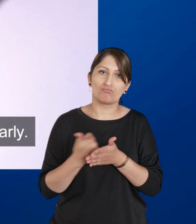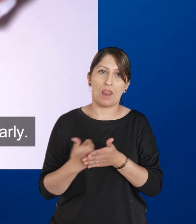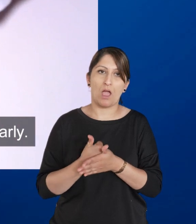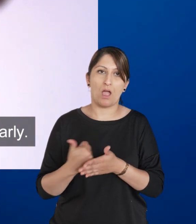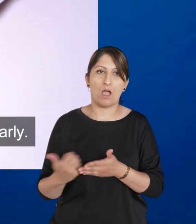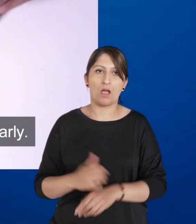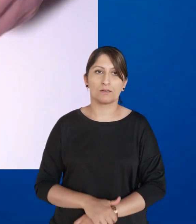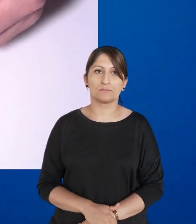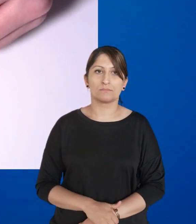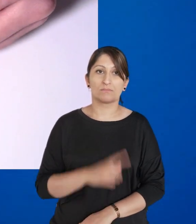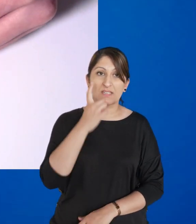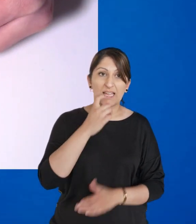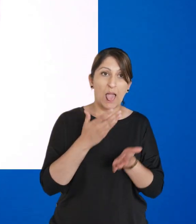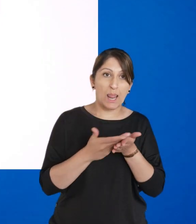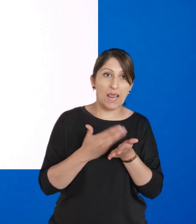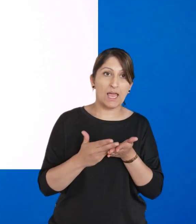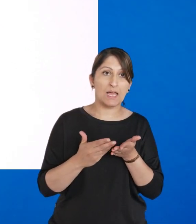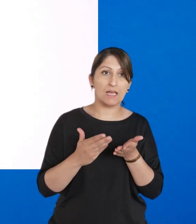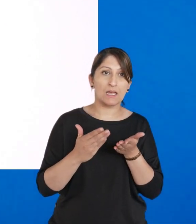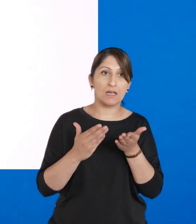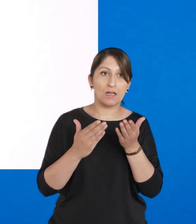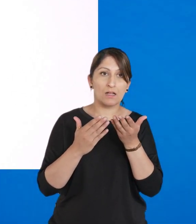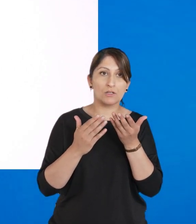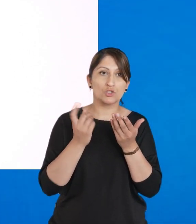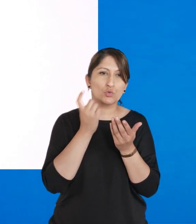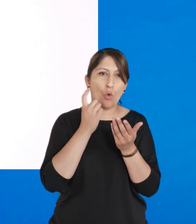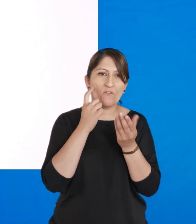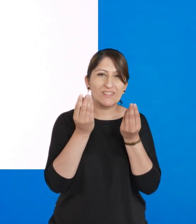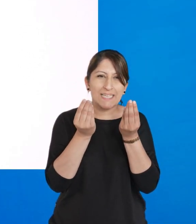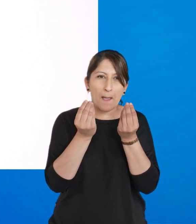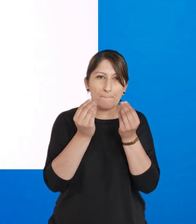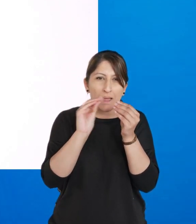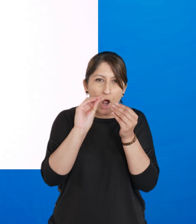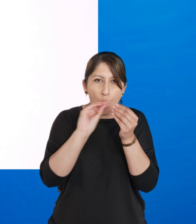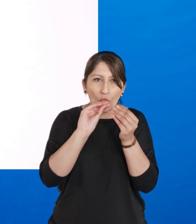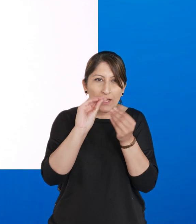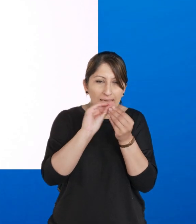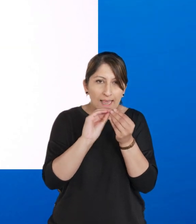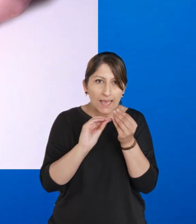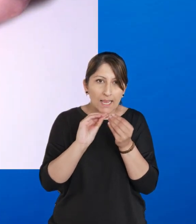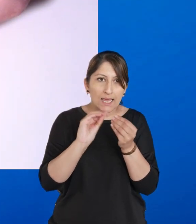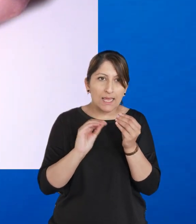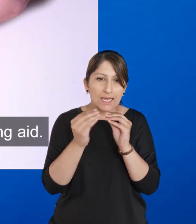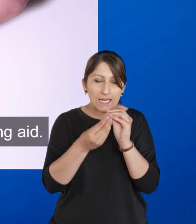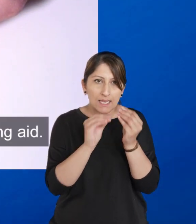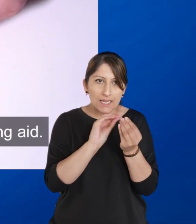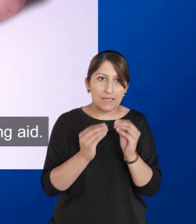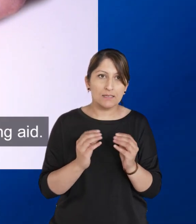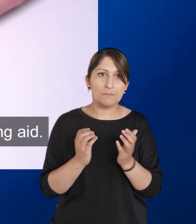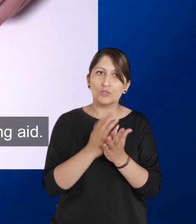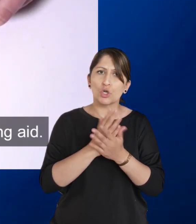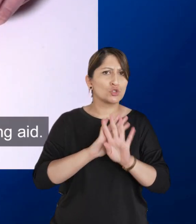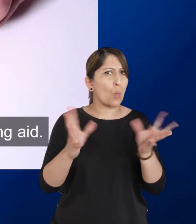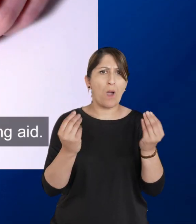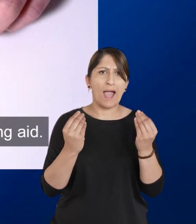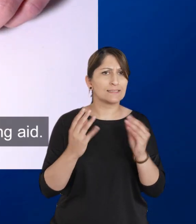regularly. You can clean the hearing aid by wiping it carefully with a soft damp cloth or a tissue. Take care not to